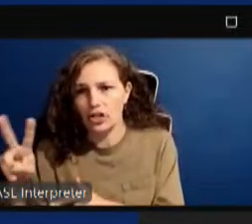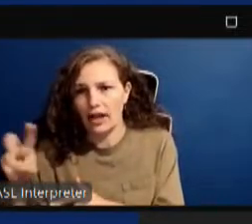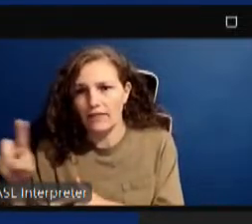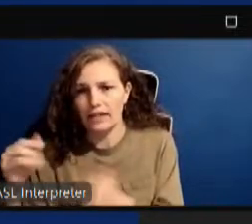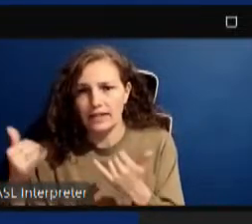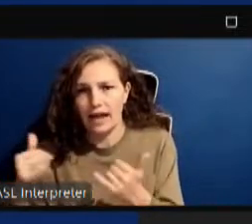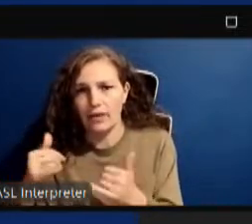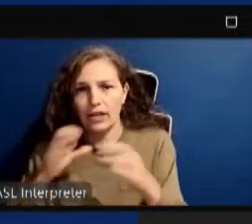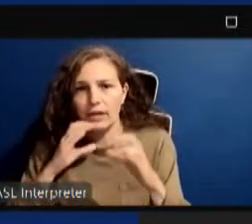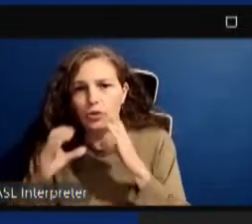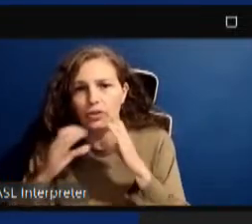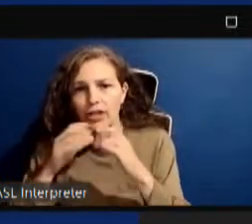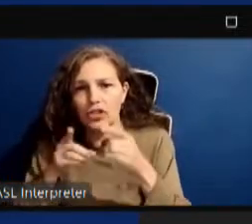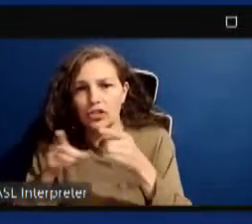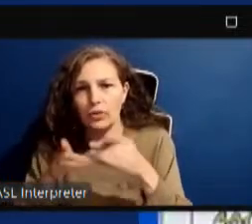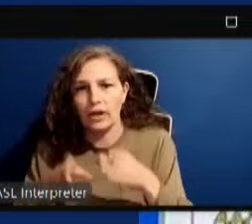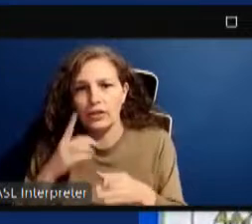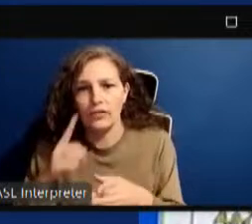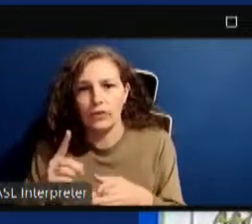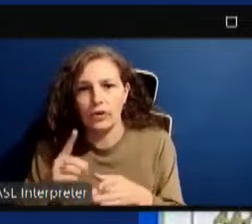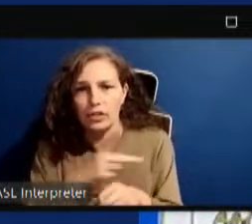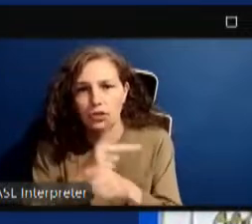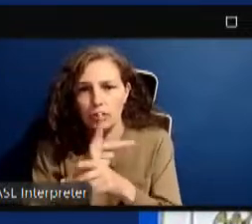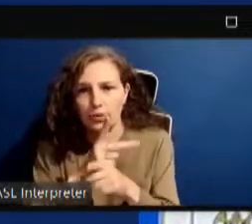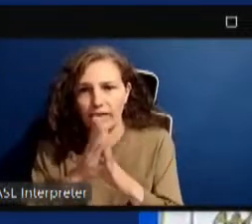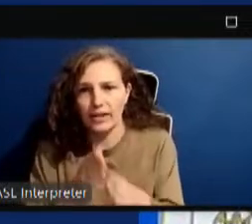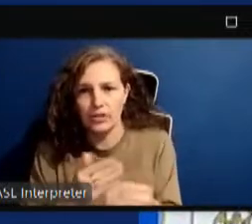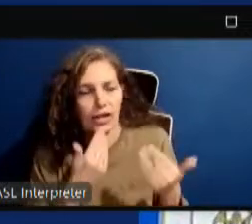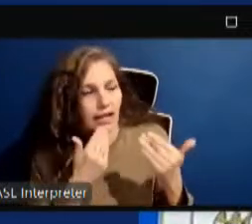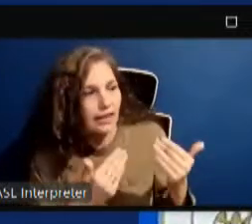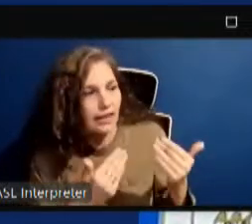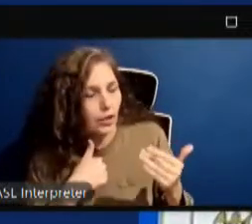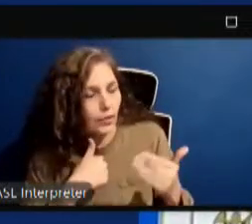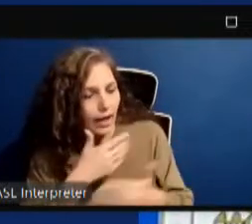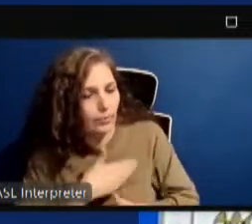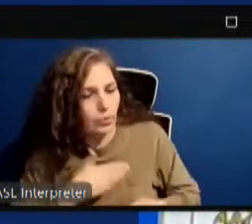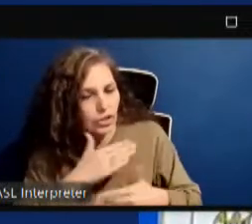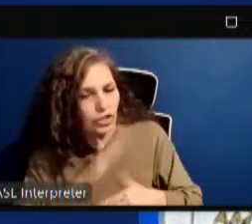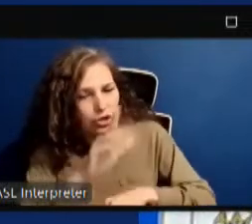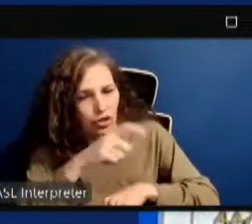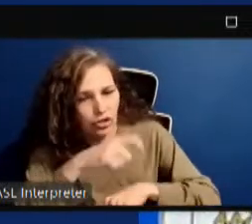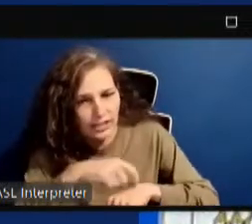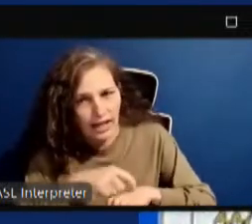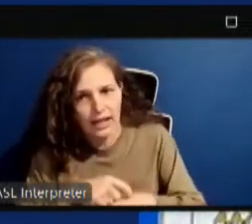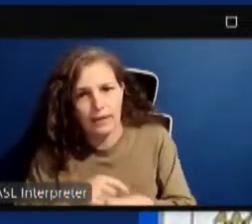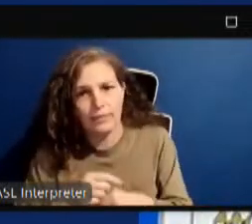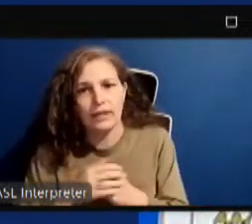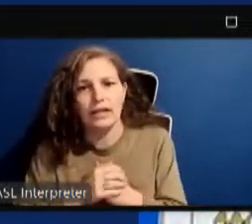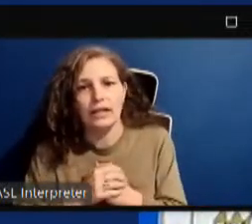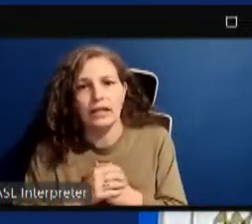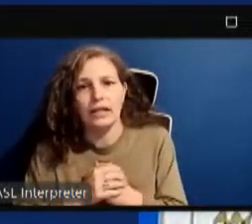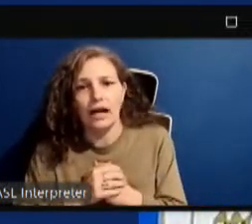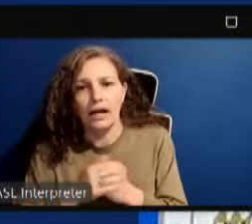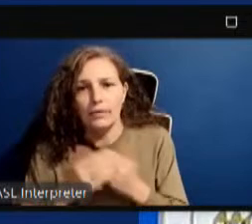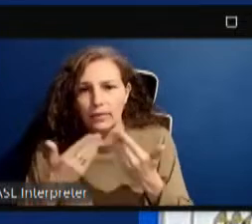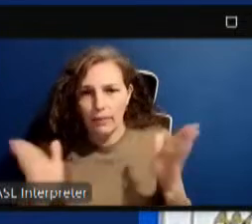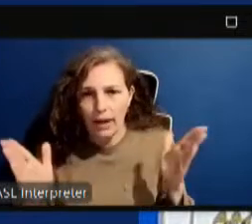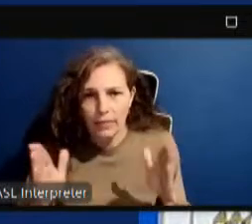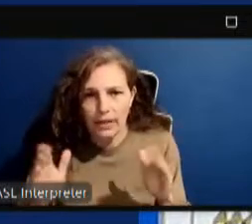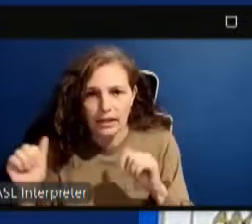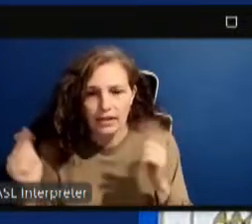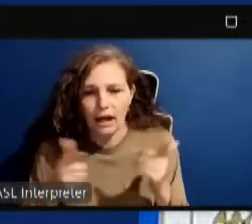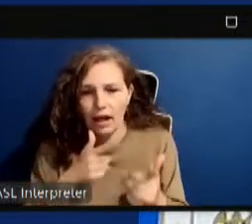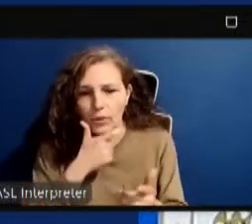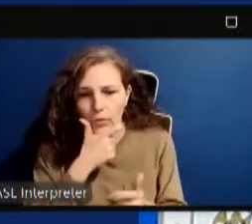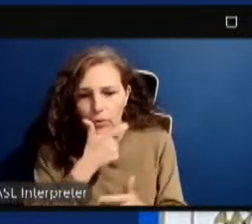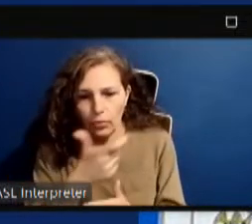Barger, for any closing remarks. Thank you. I appreciate everyone's time, both the public that has tuned in and also our subject matter experts who